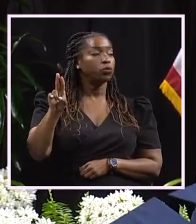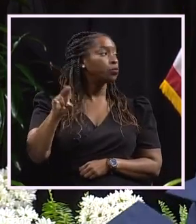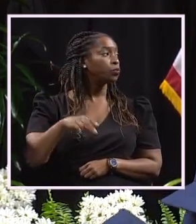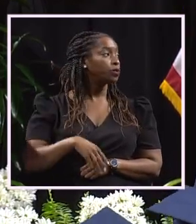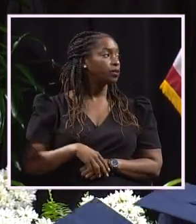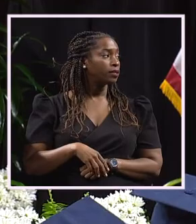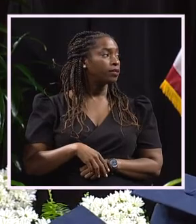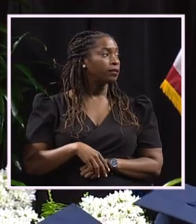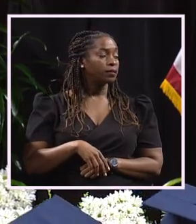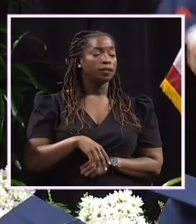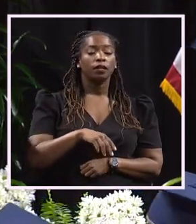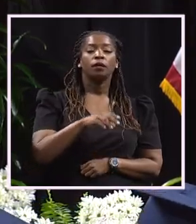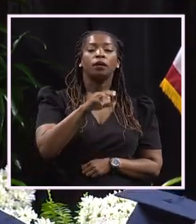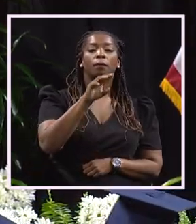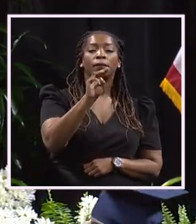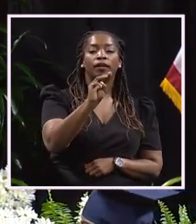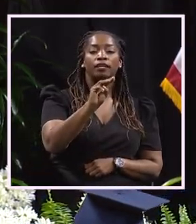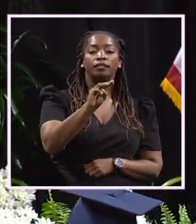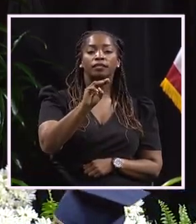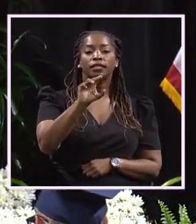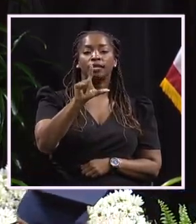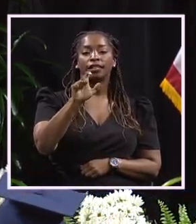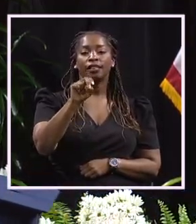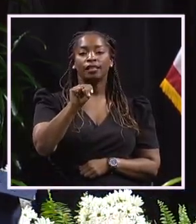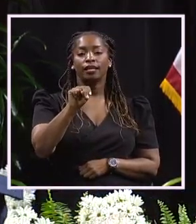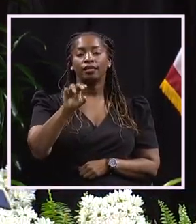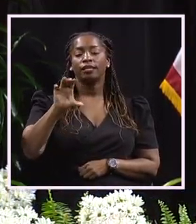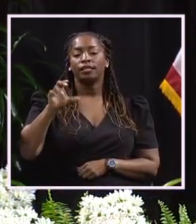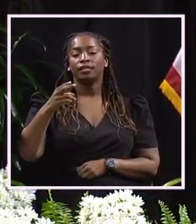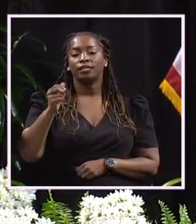Mackenzie Lynn Schaefer, magna cum laude,